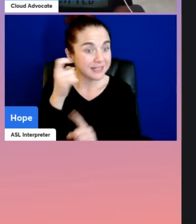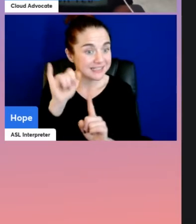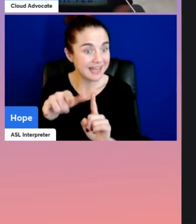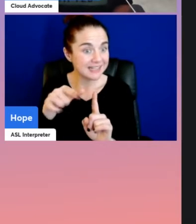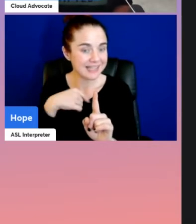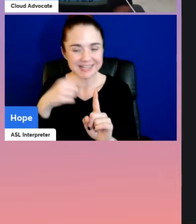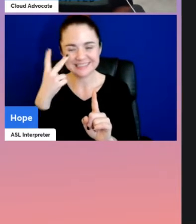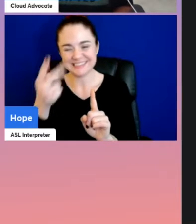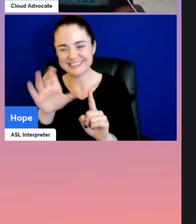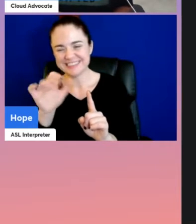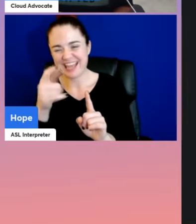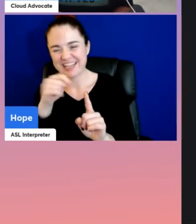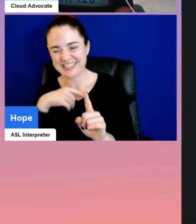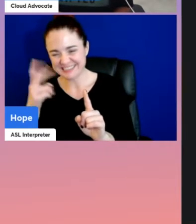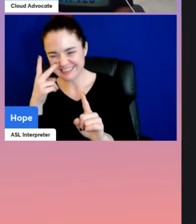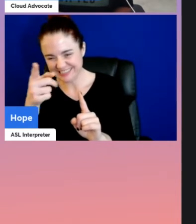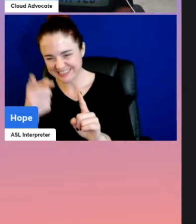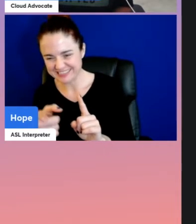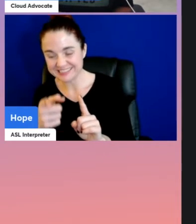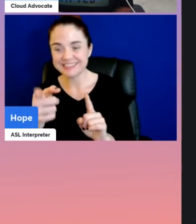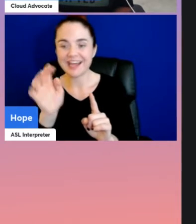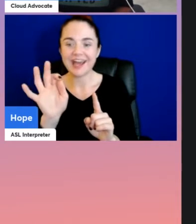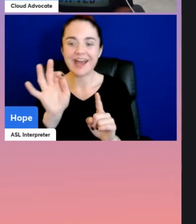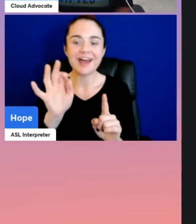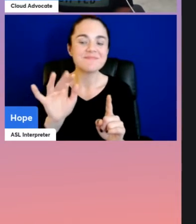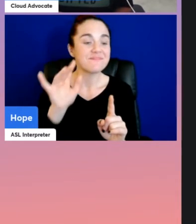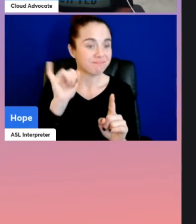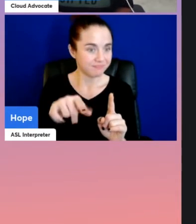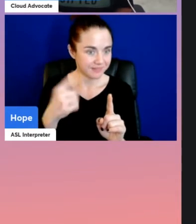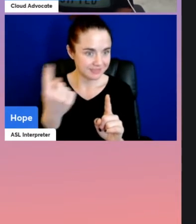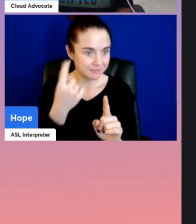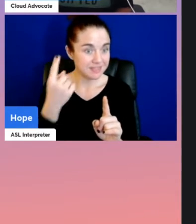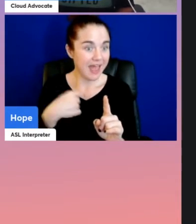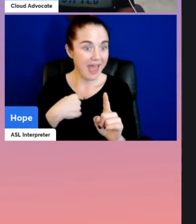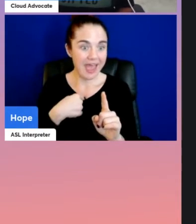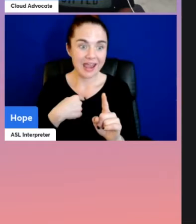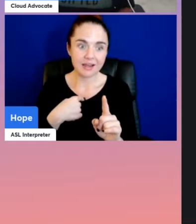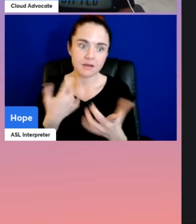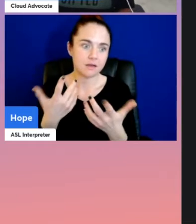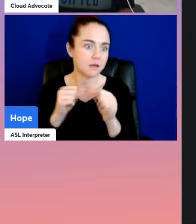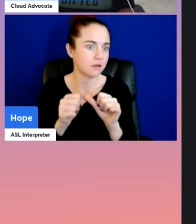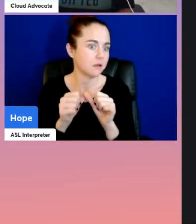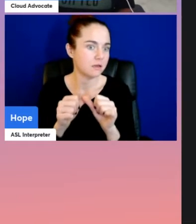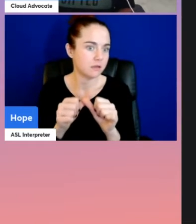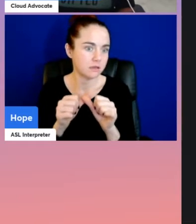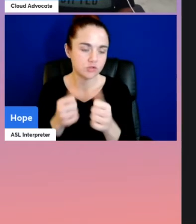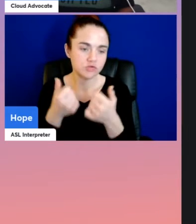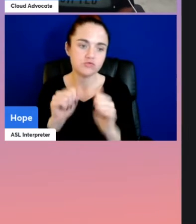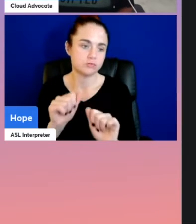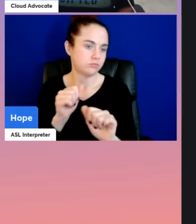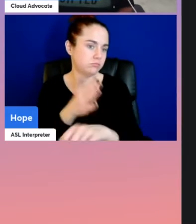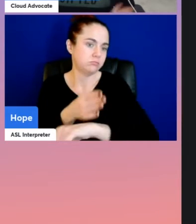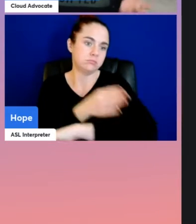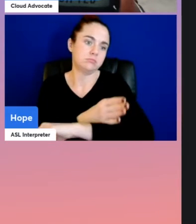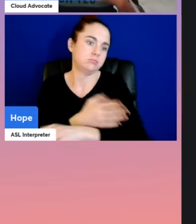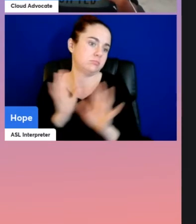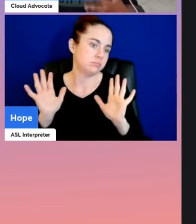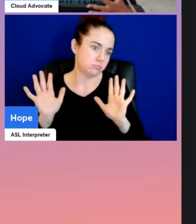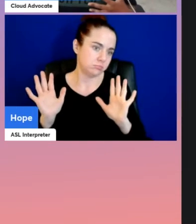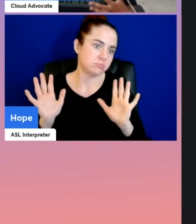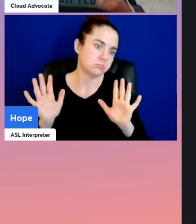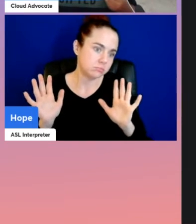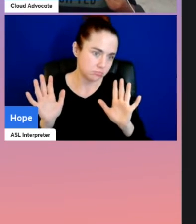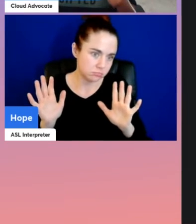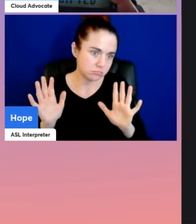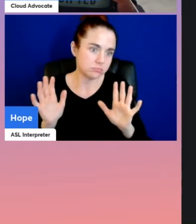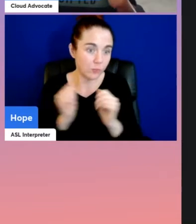chat, because that is something that I'm forever trying to be better about with my